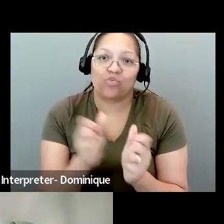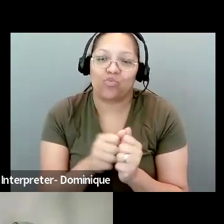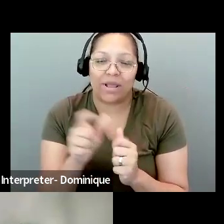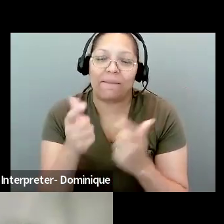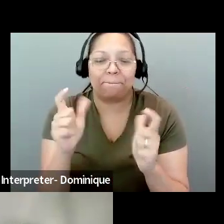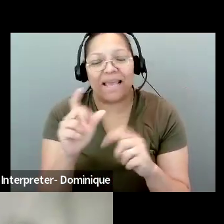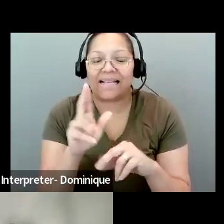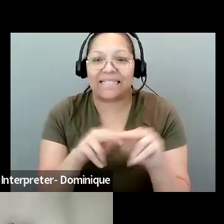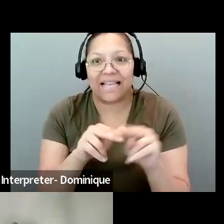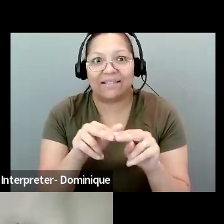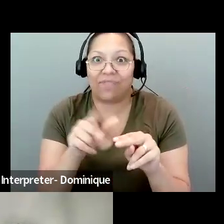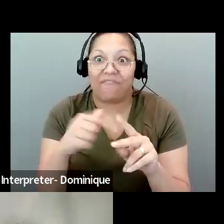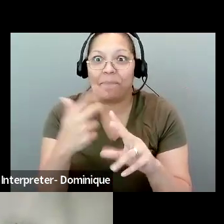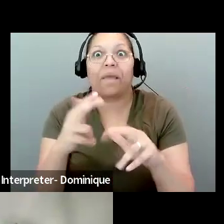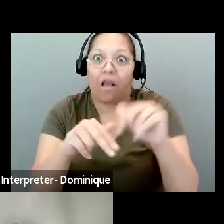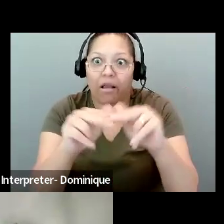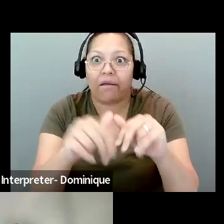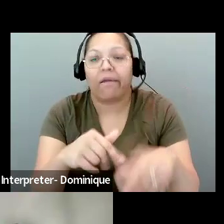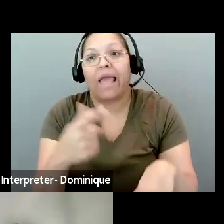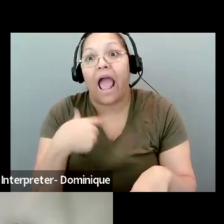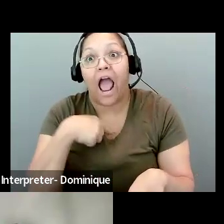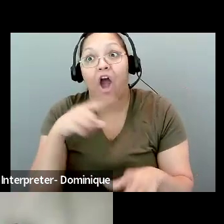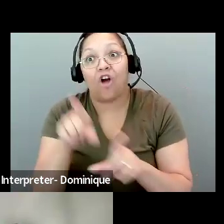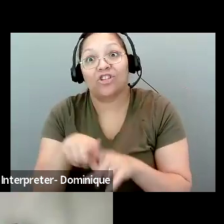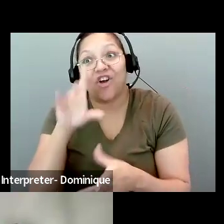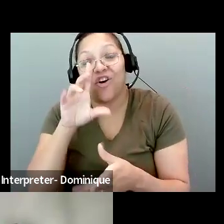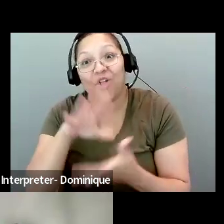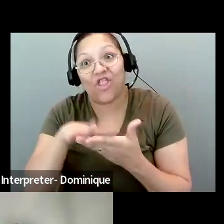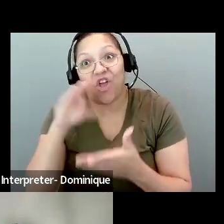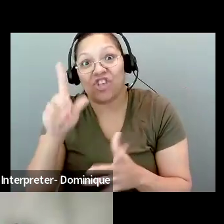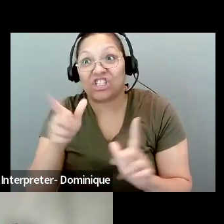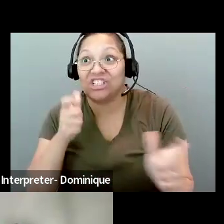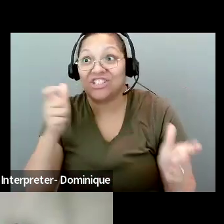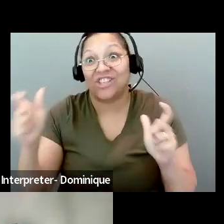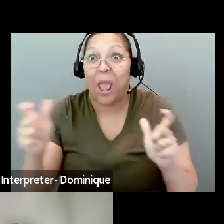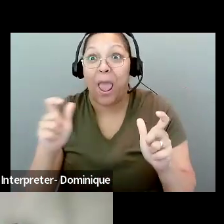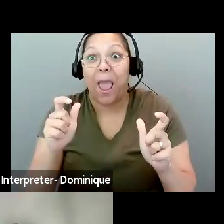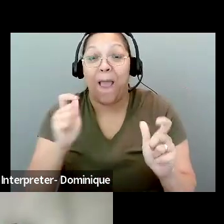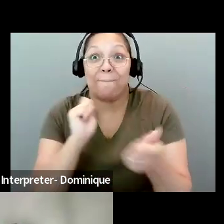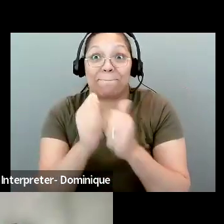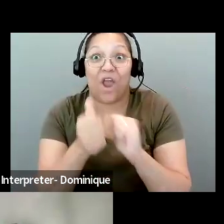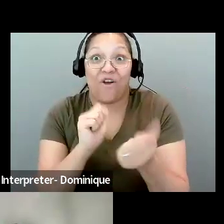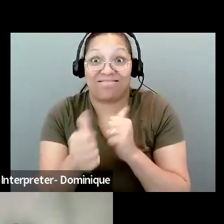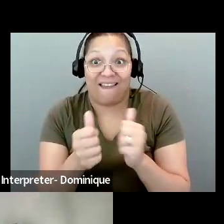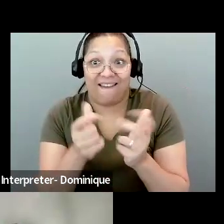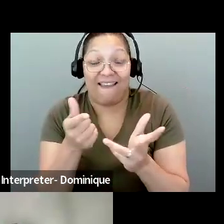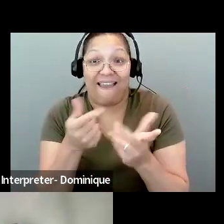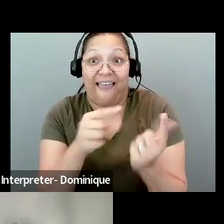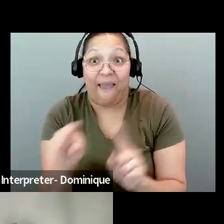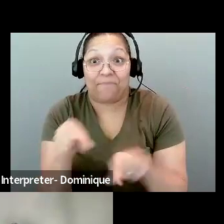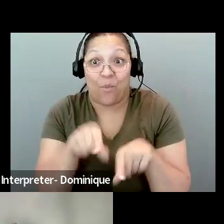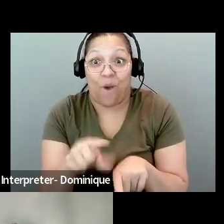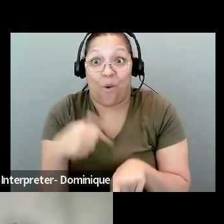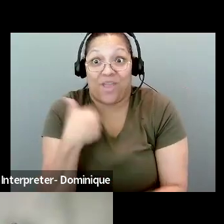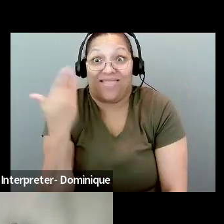construction, but also I just learned last week that there's a gigantic marathon happening while we're